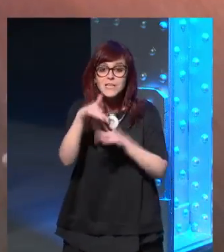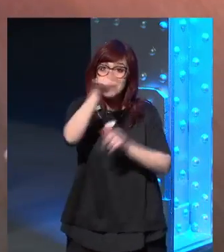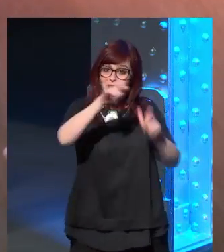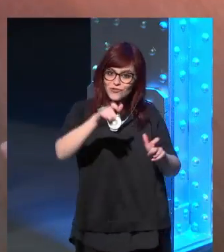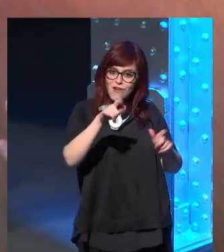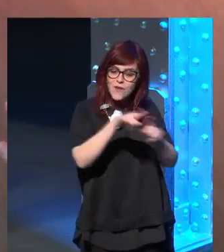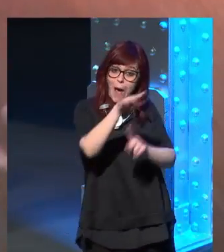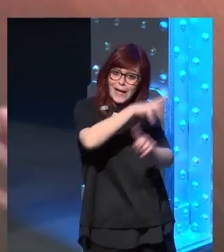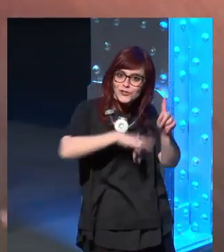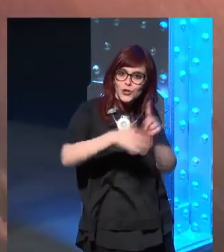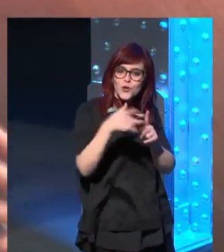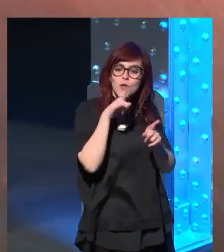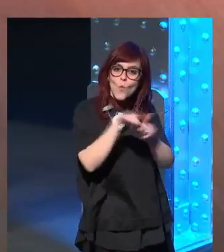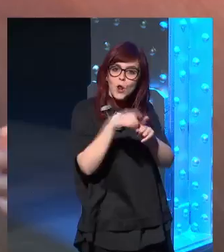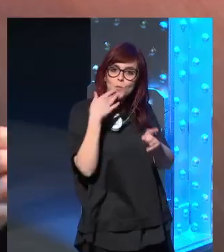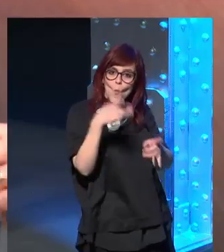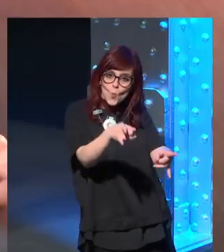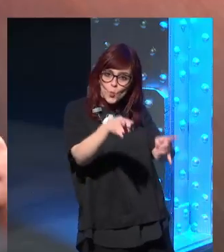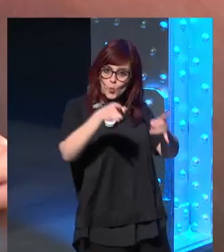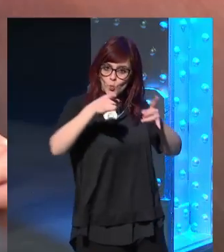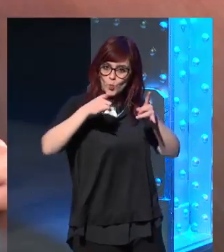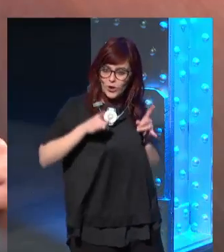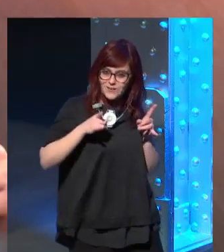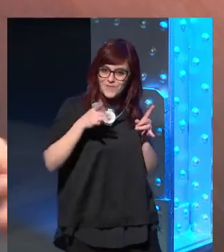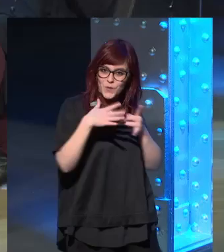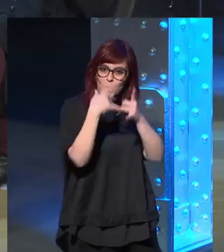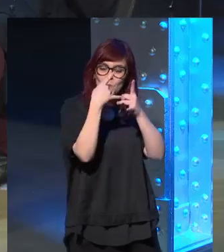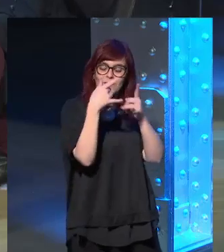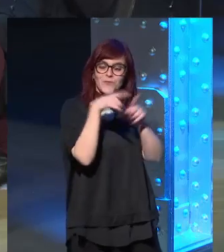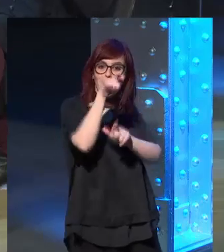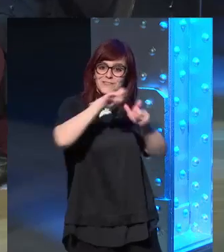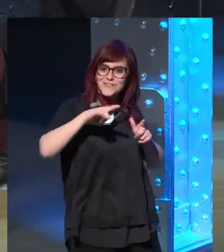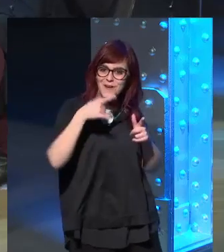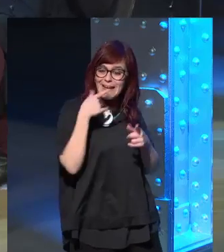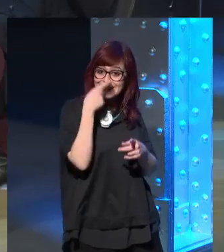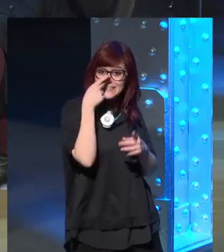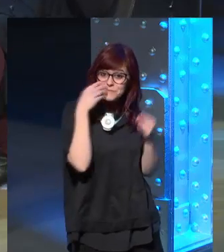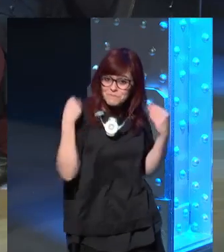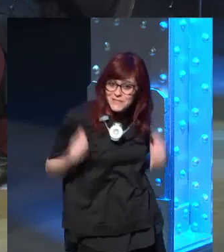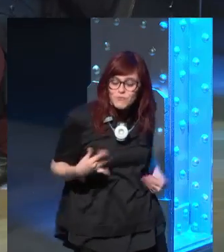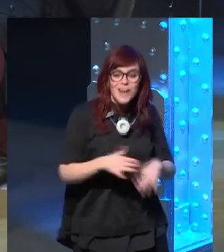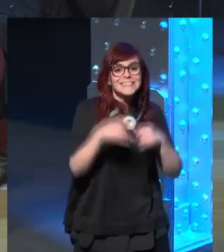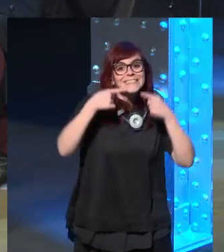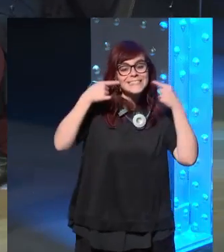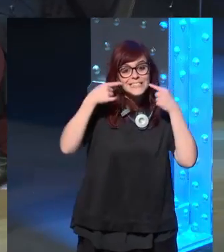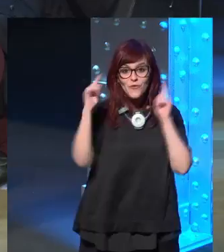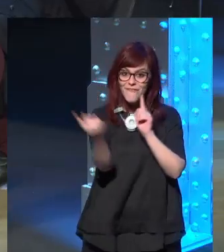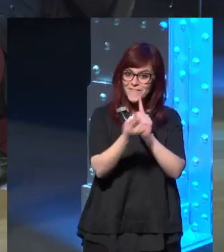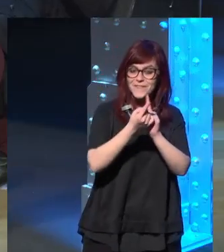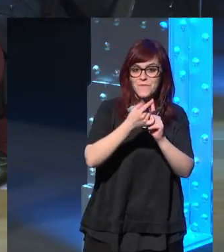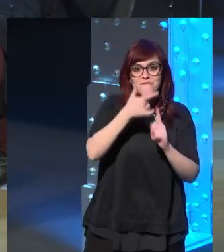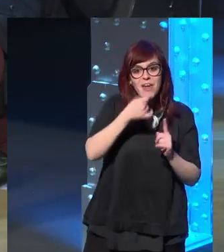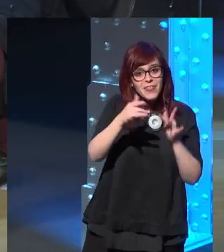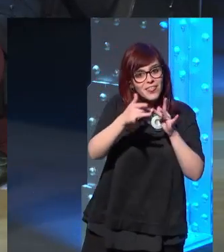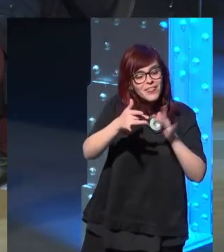positively to his or her smiling and sociability. So it will be this niche building